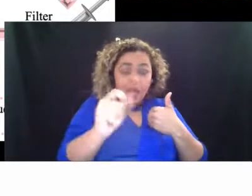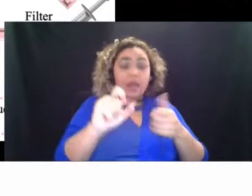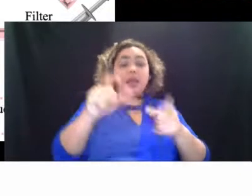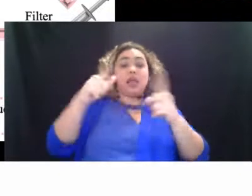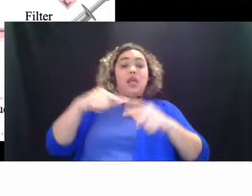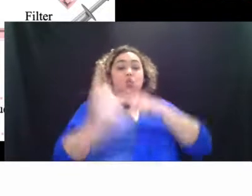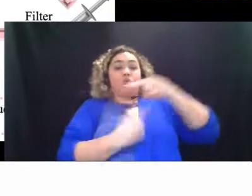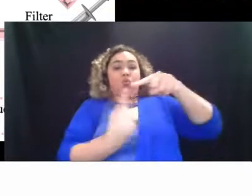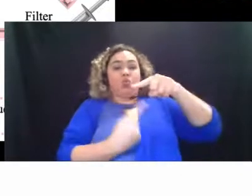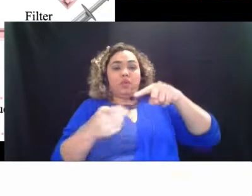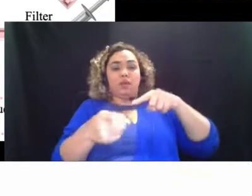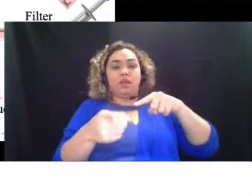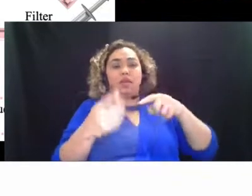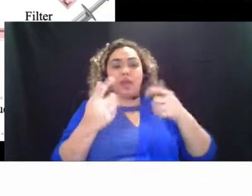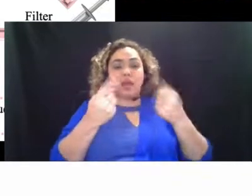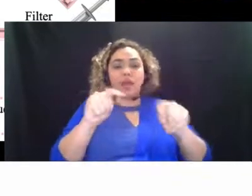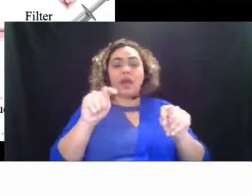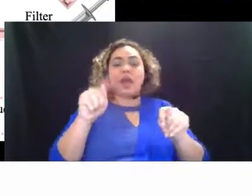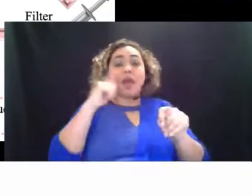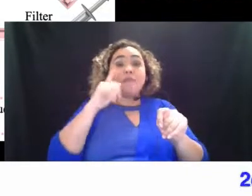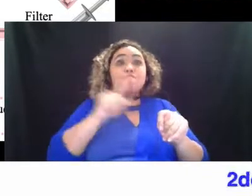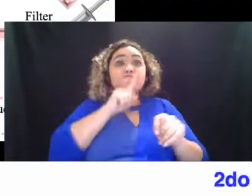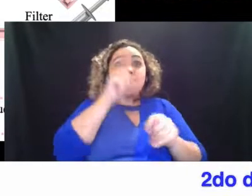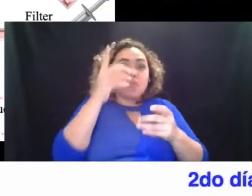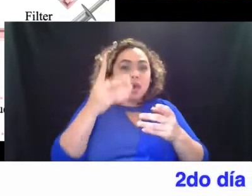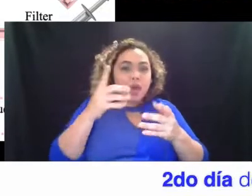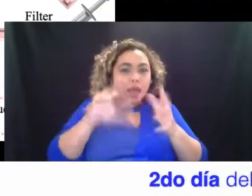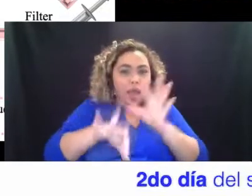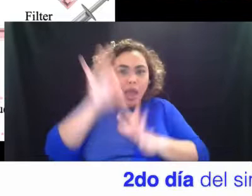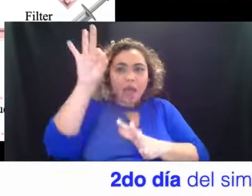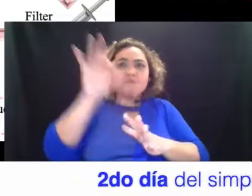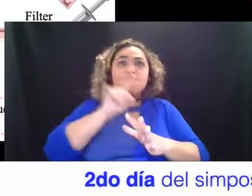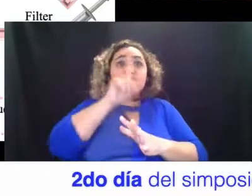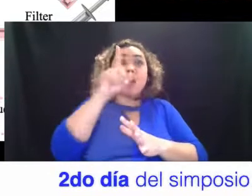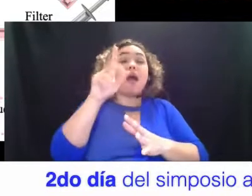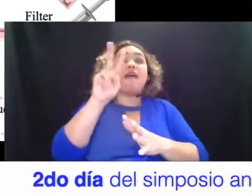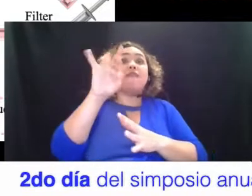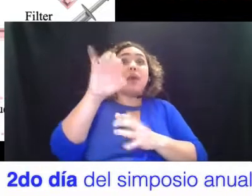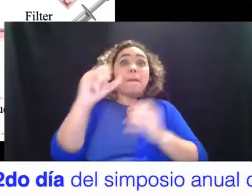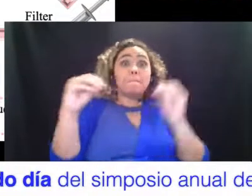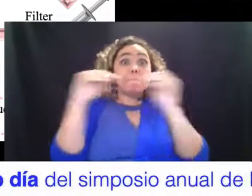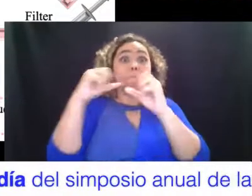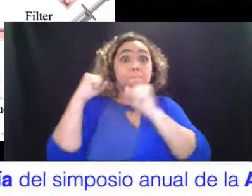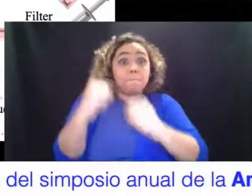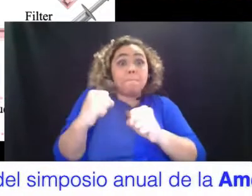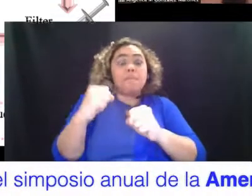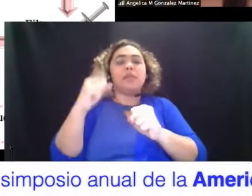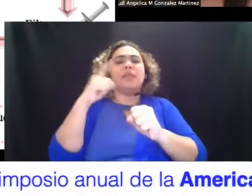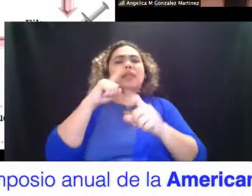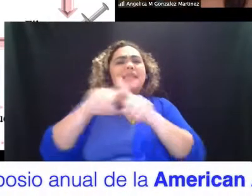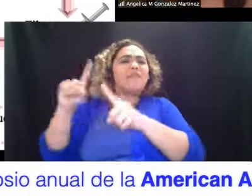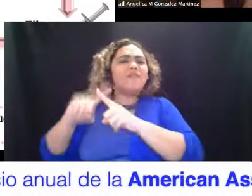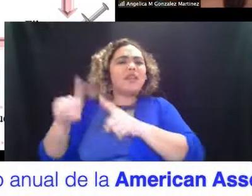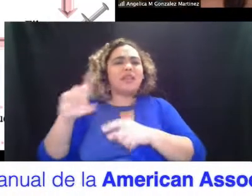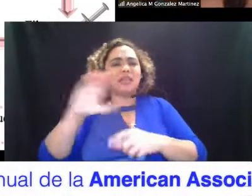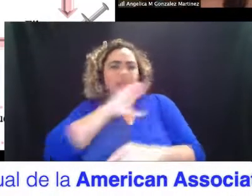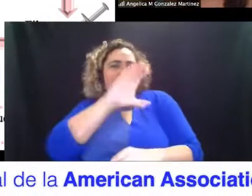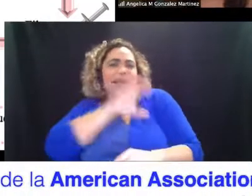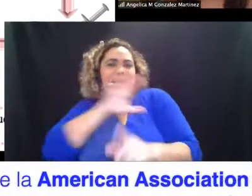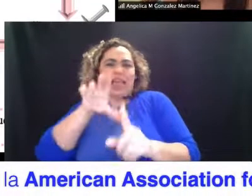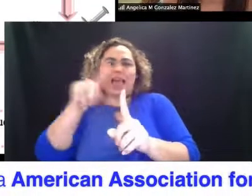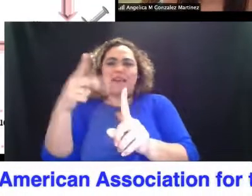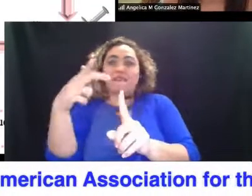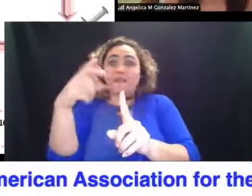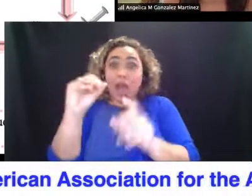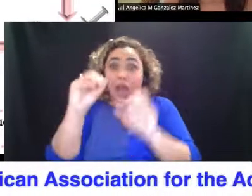it is to expect the purification and application of the virus to make morphological and molecular characterization of the phage and to